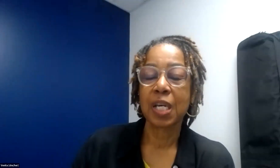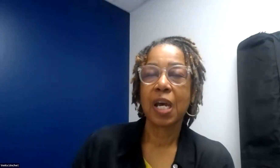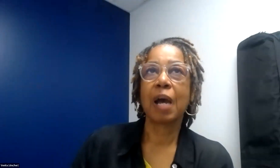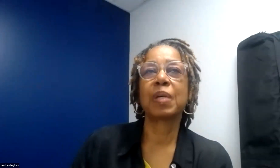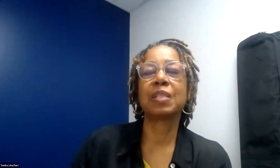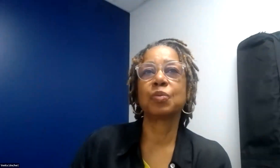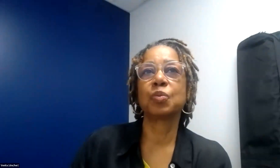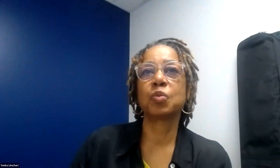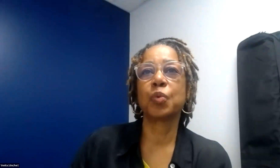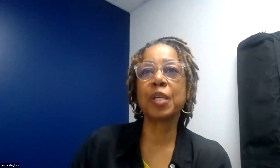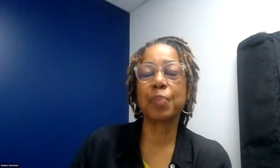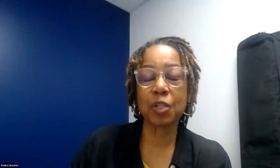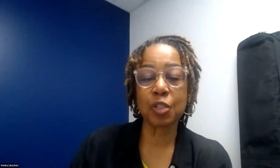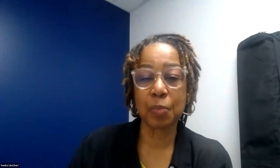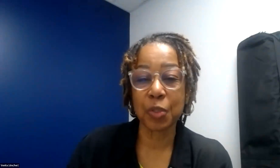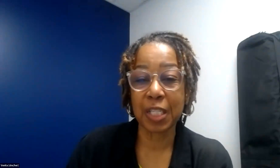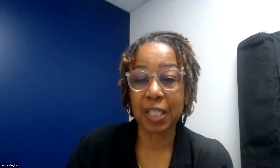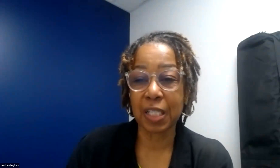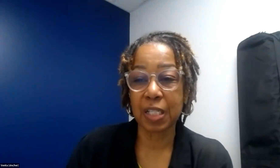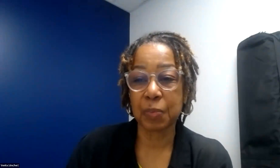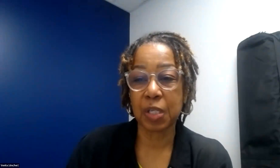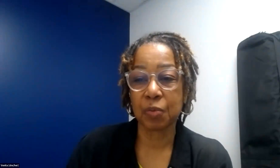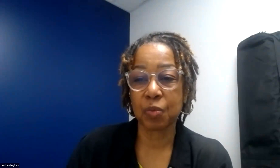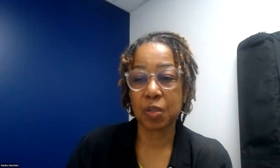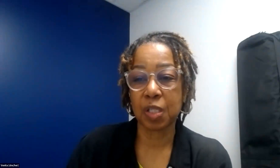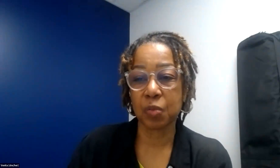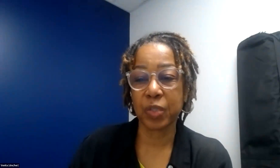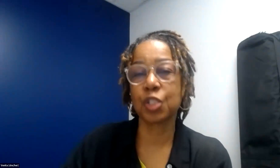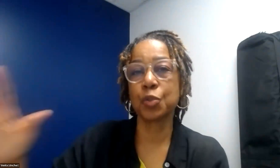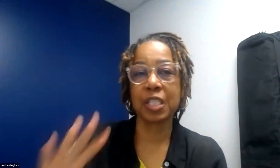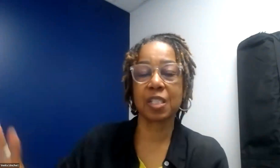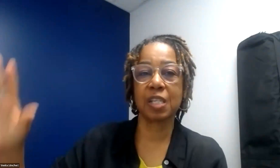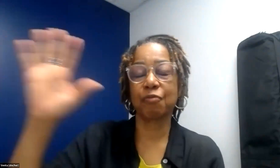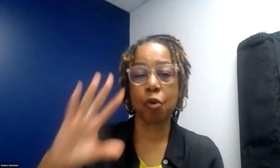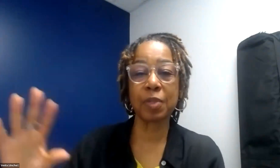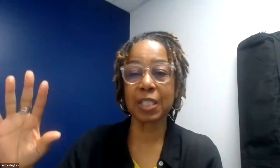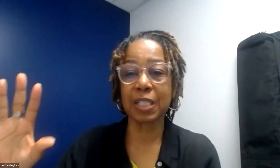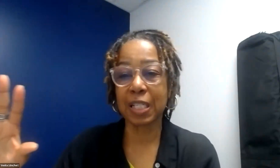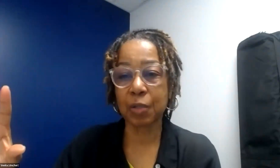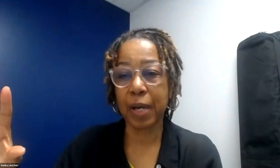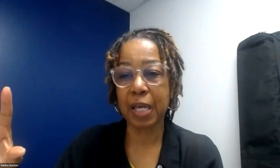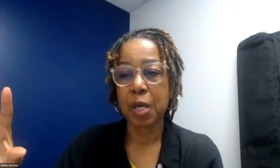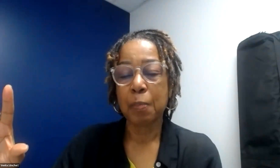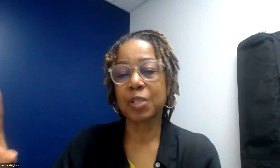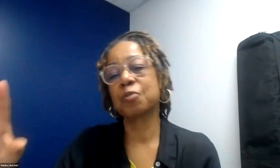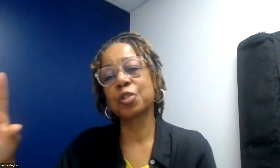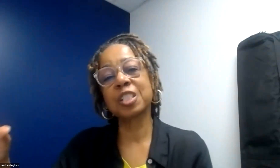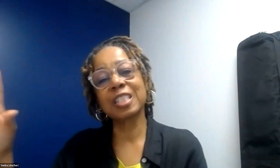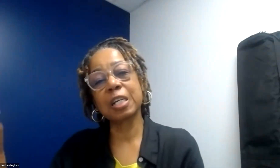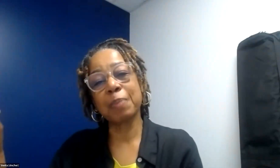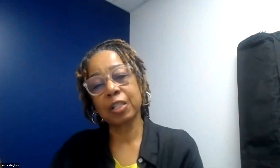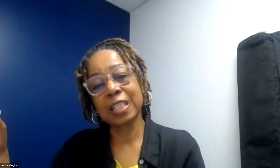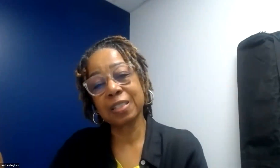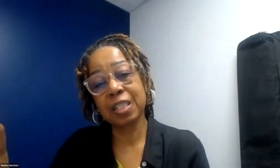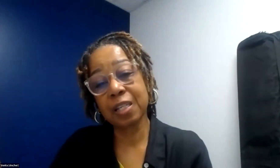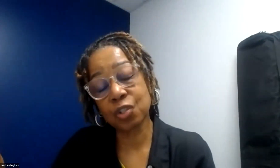really, we build community we do this informally anyway, but to really